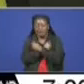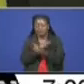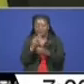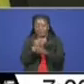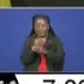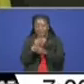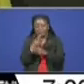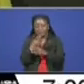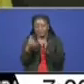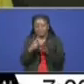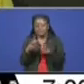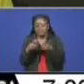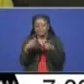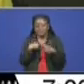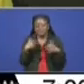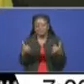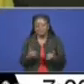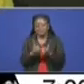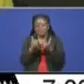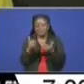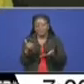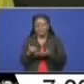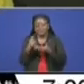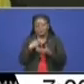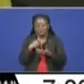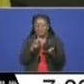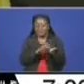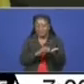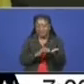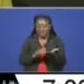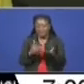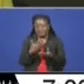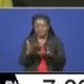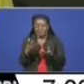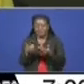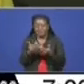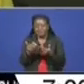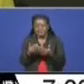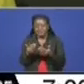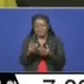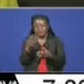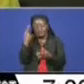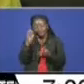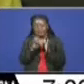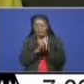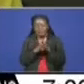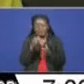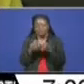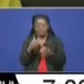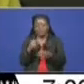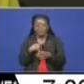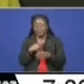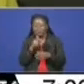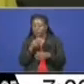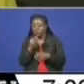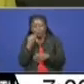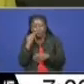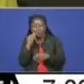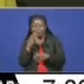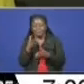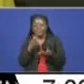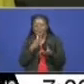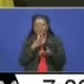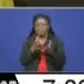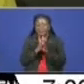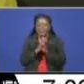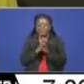it gives me a challenge. It helps me calculate things easily. Like, for example, if I'm home, my mother asks me a number to calculate, I could